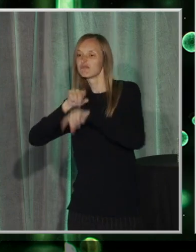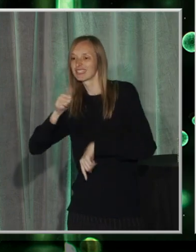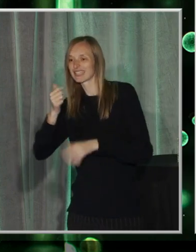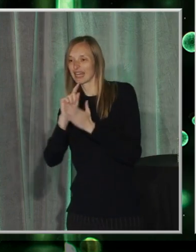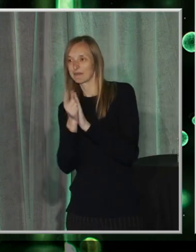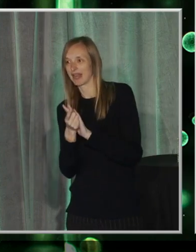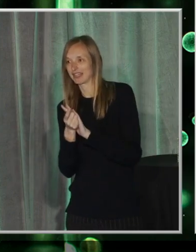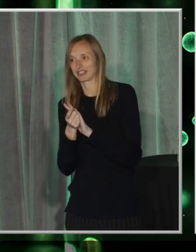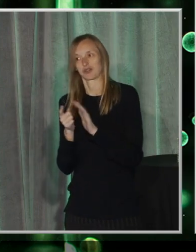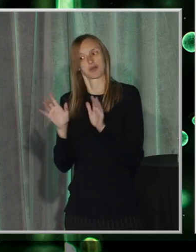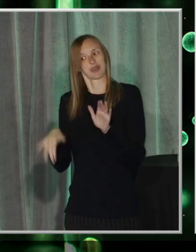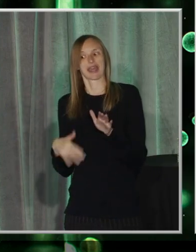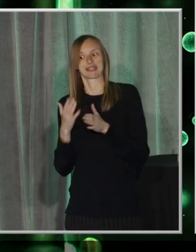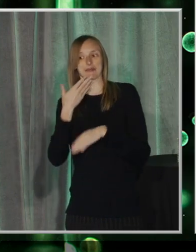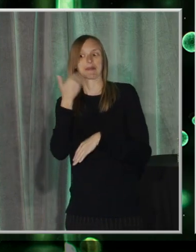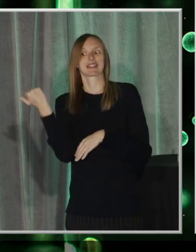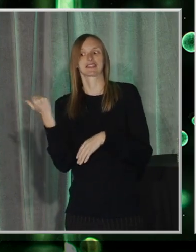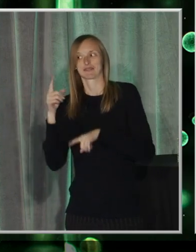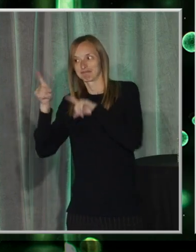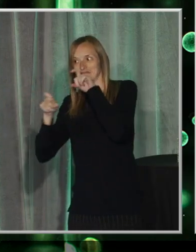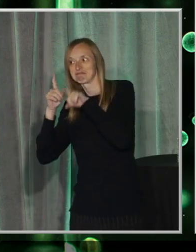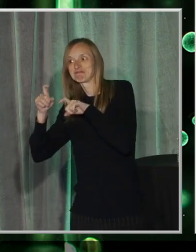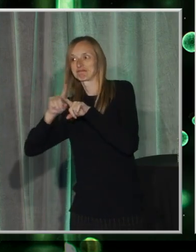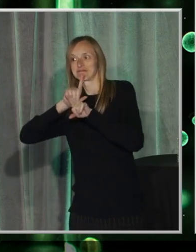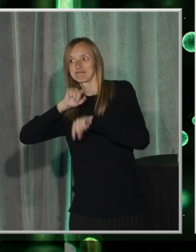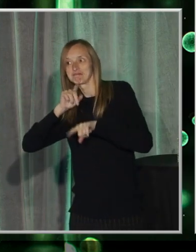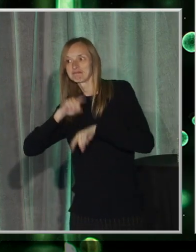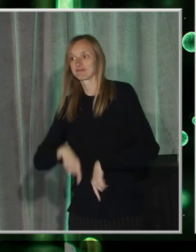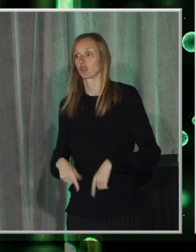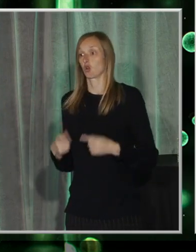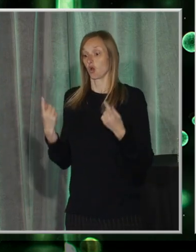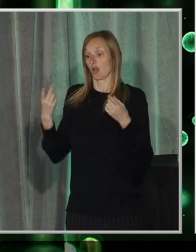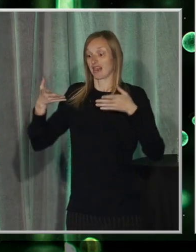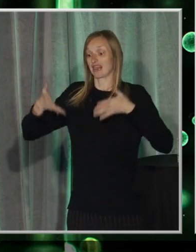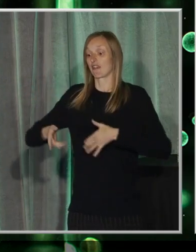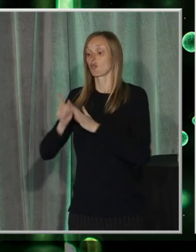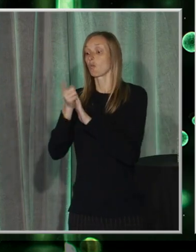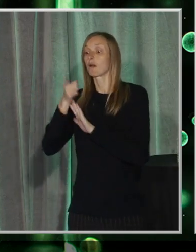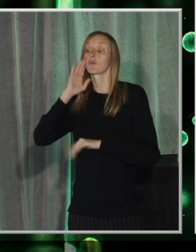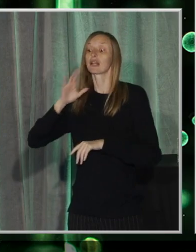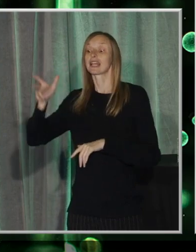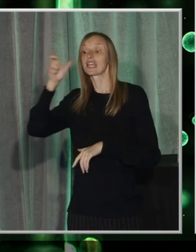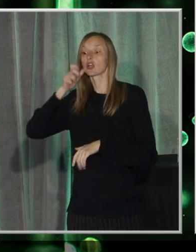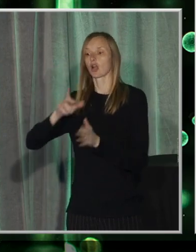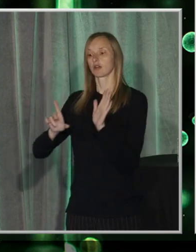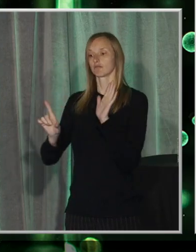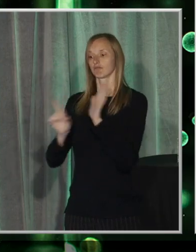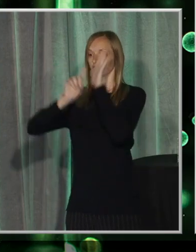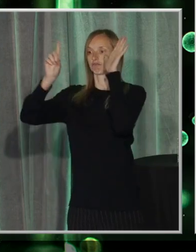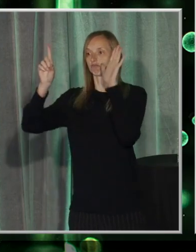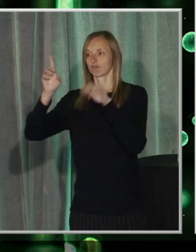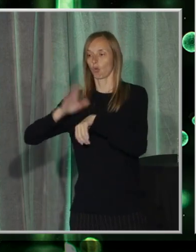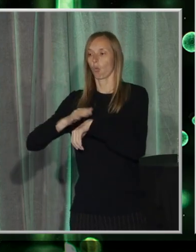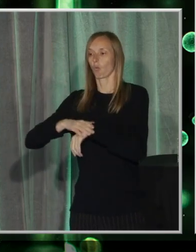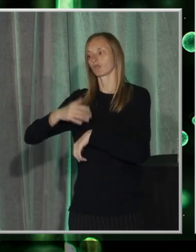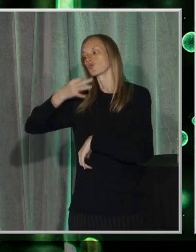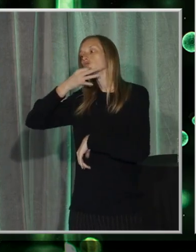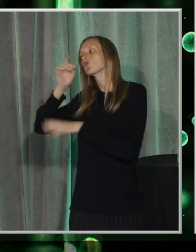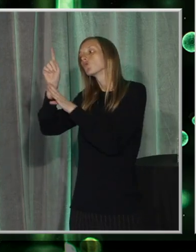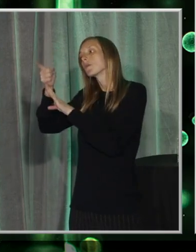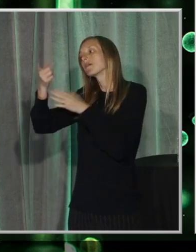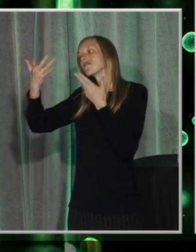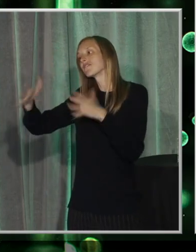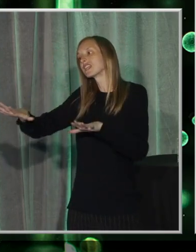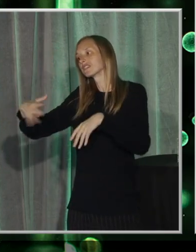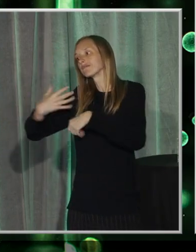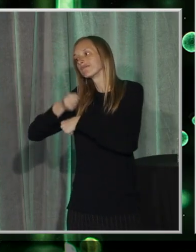great. Presenters, you will hear the following warning sign when you have 1 minute left. There it is. The same sound will be